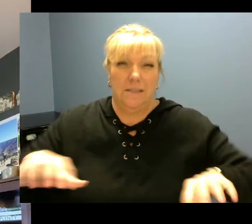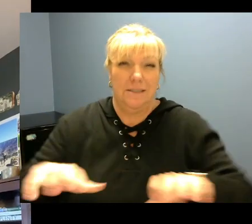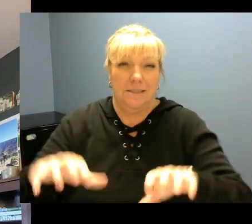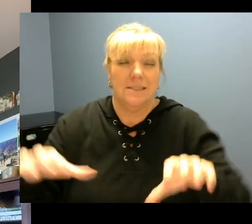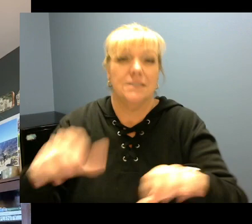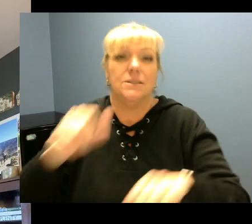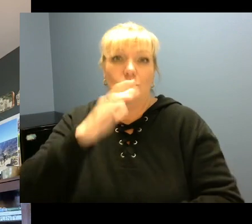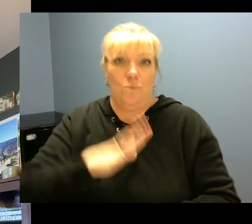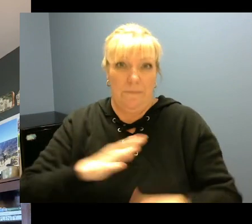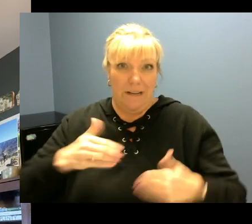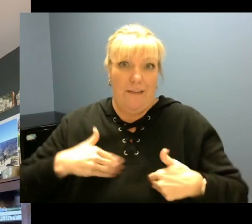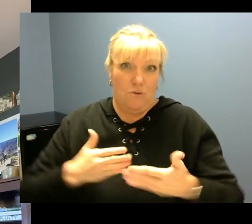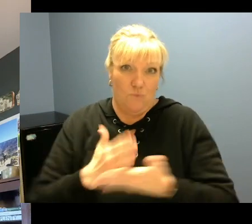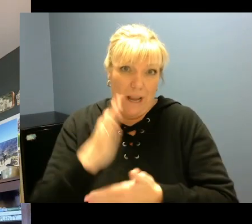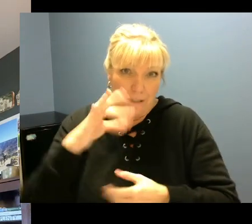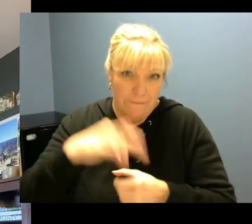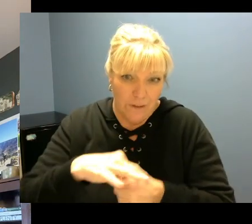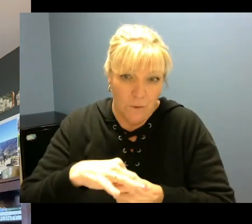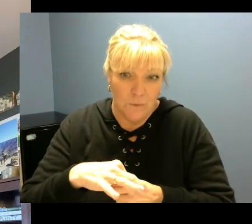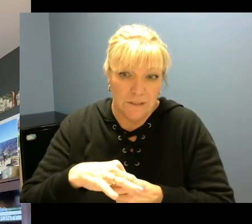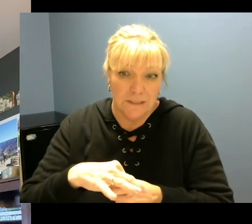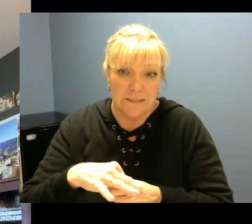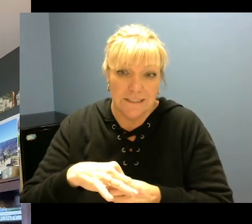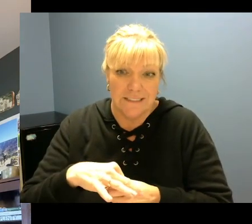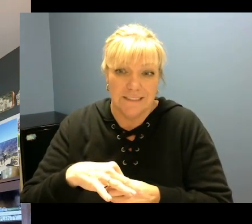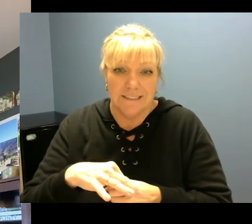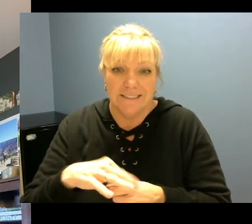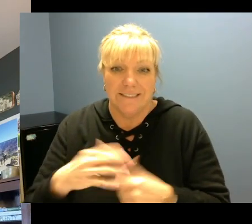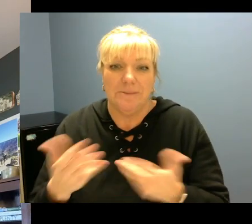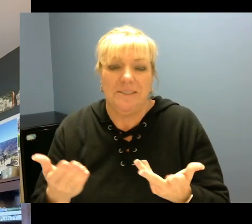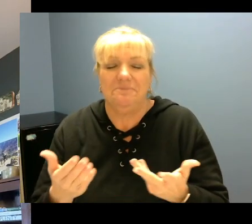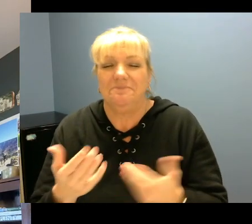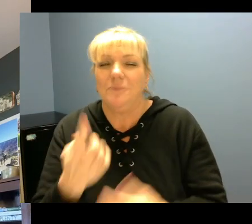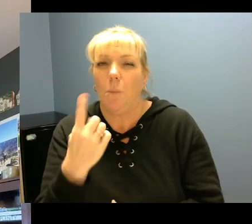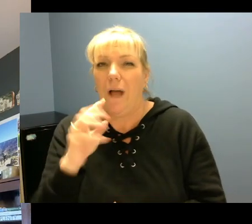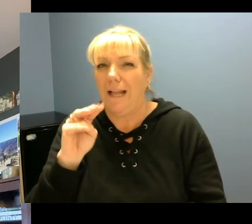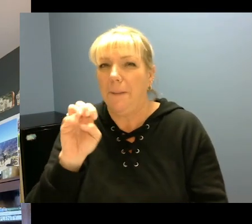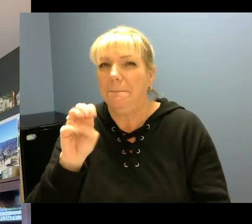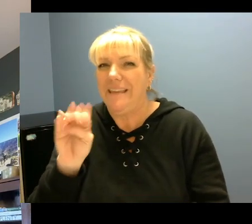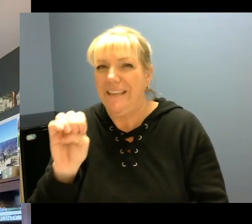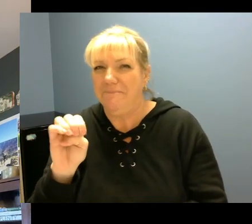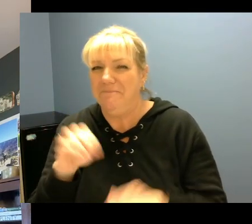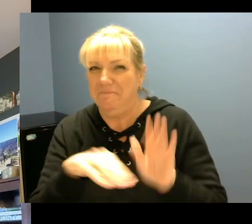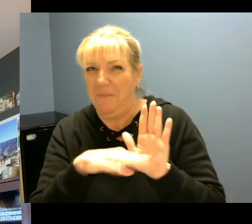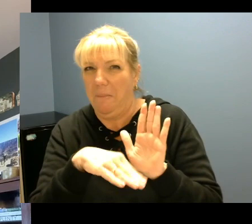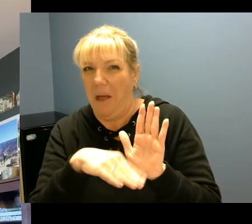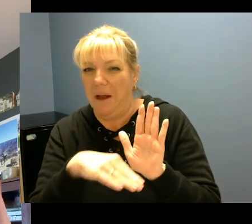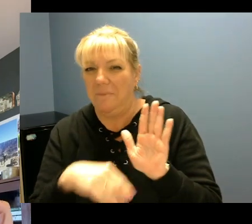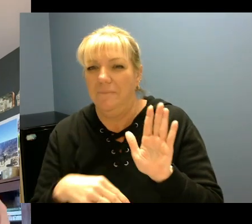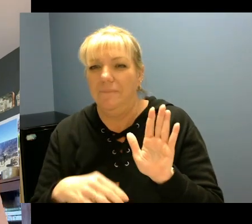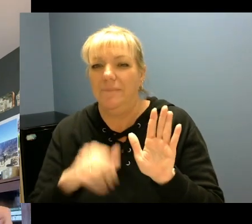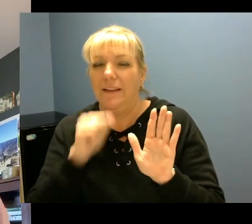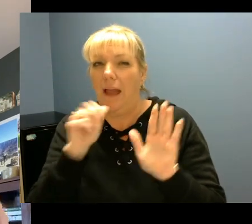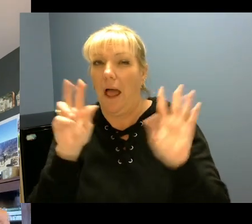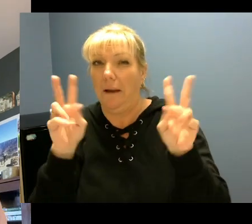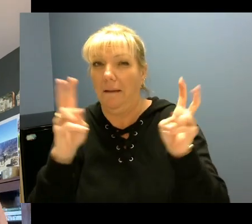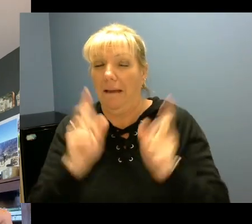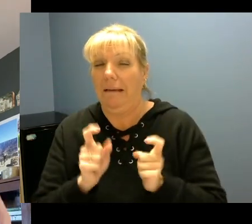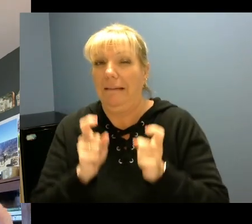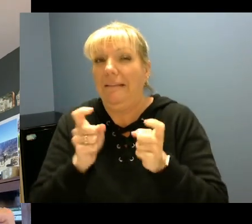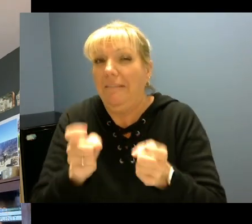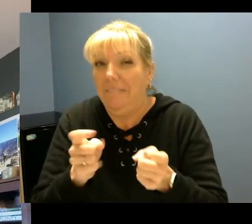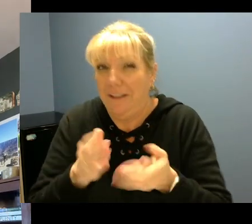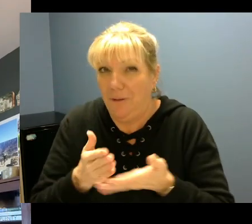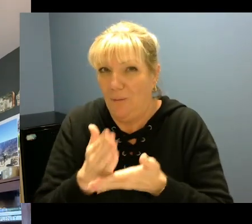vote, although I love the meme I've got here at the bottom. Where is it? They weren't given the right